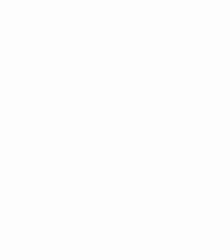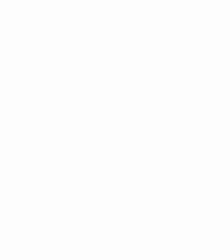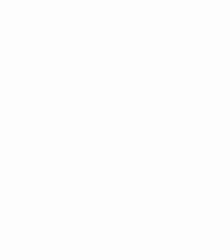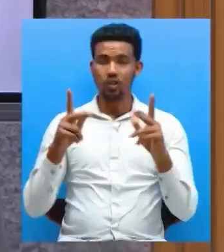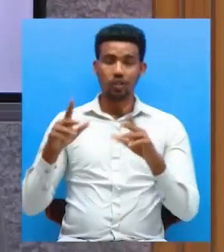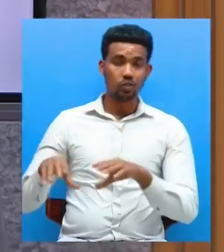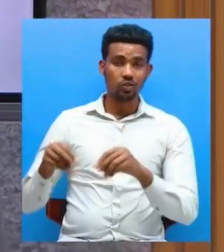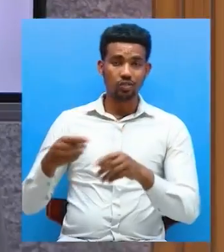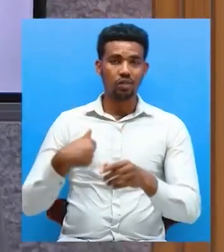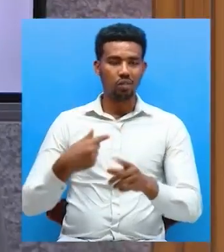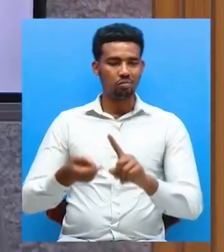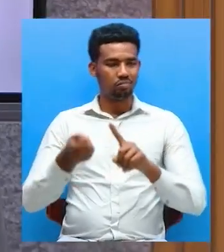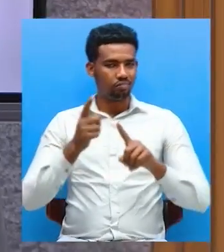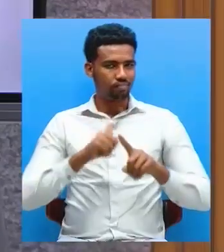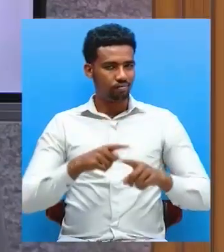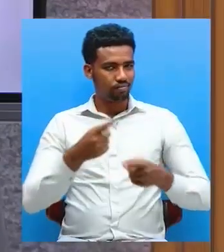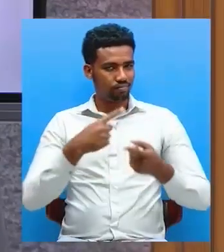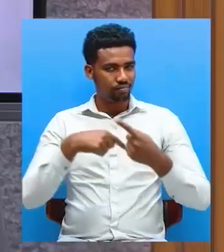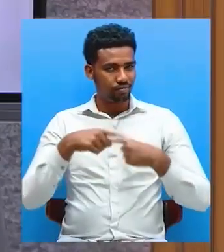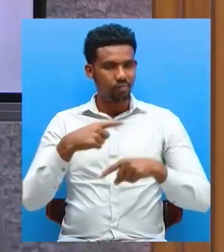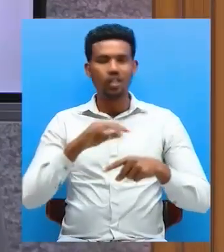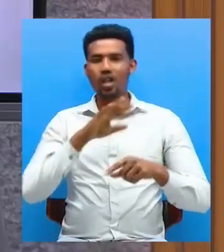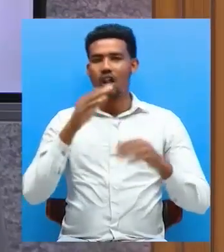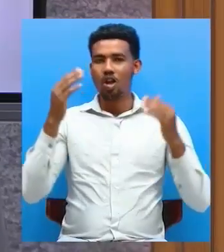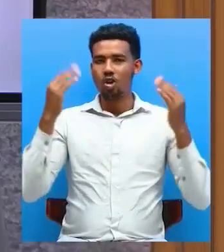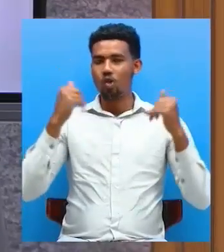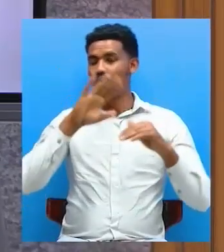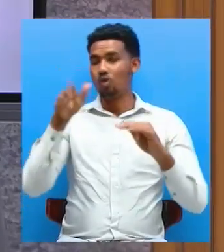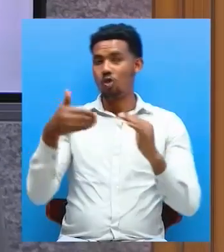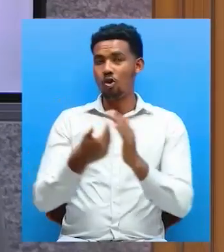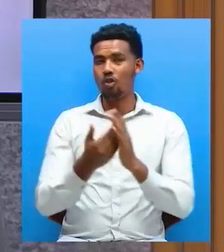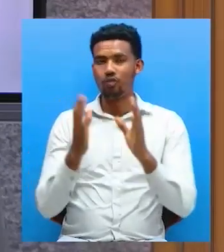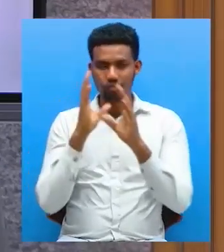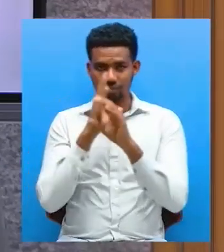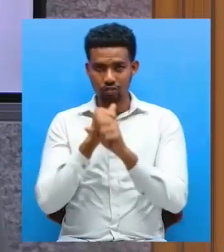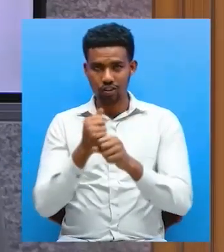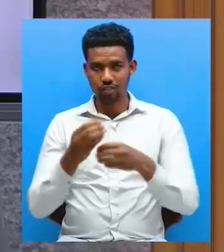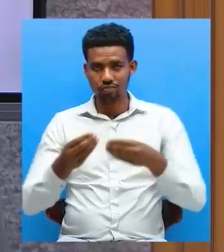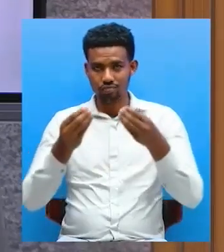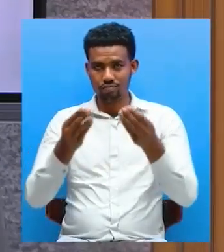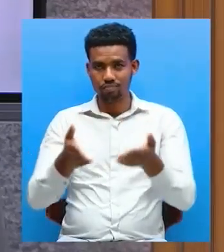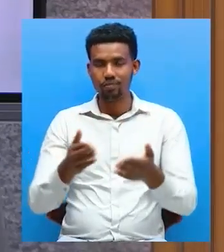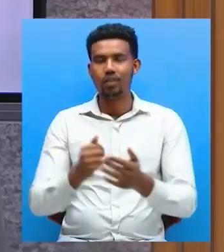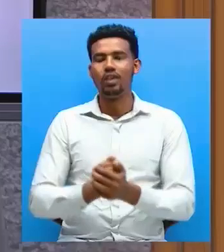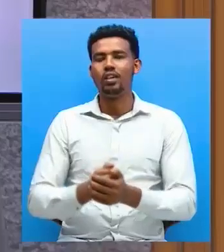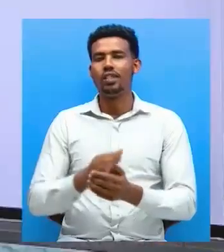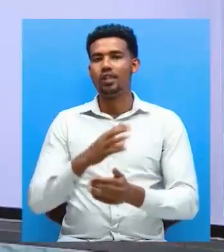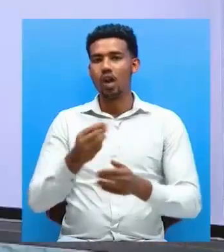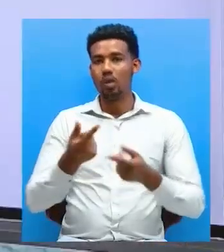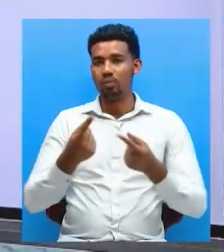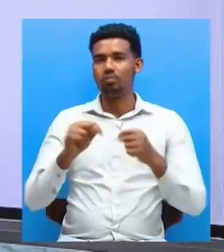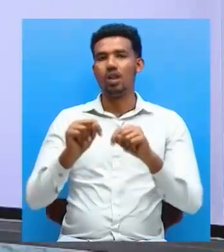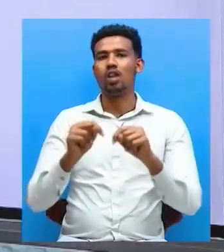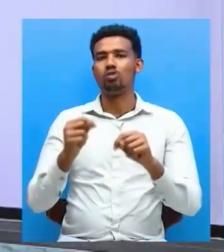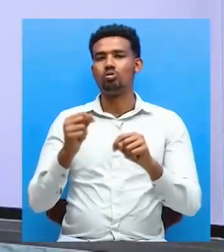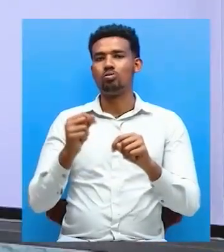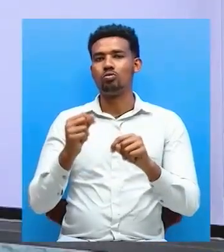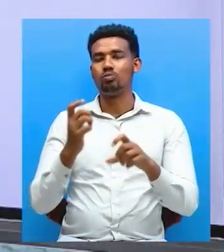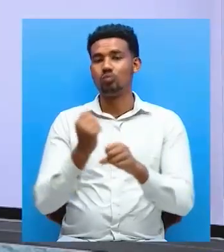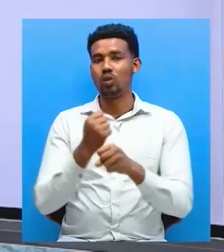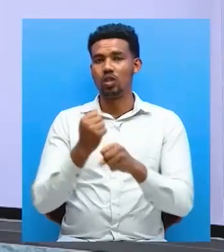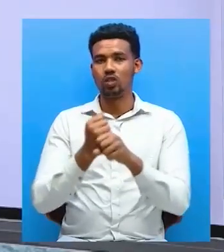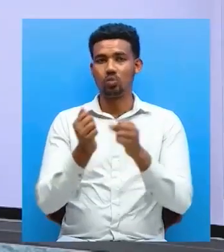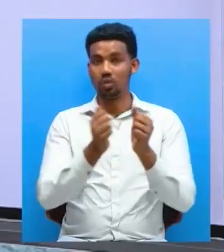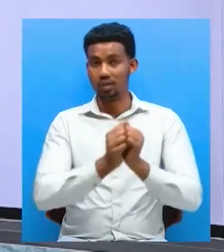Hello, students. I'm back again. I hope you all have finished the activities. Let us practice together. So here is the first